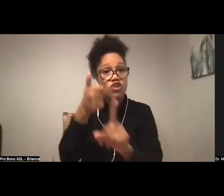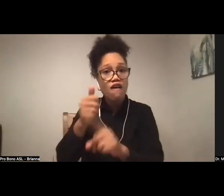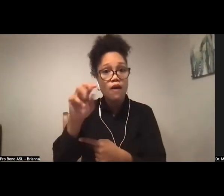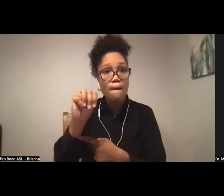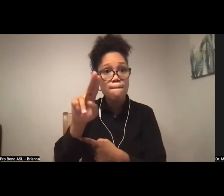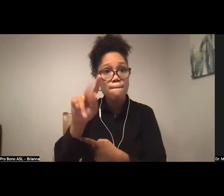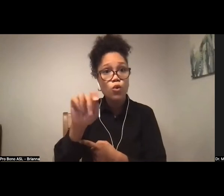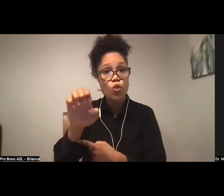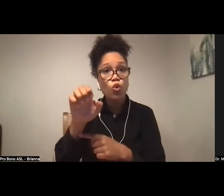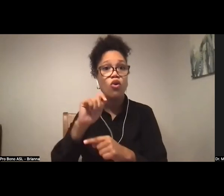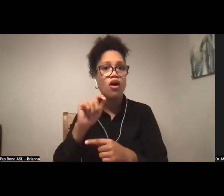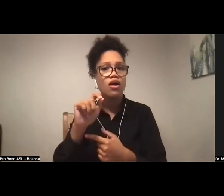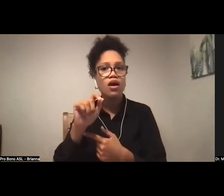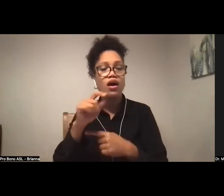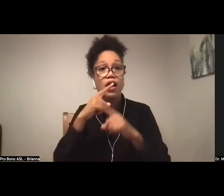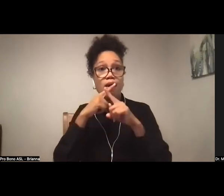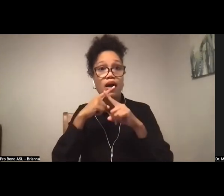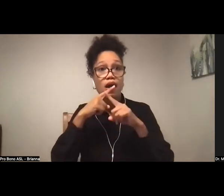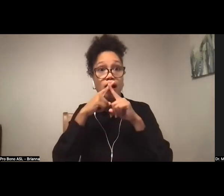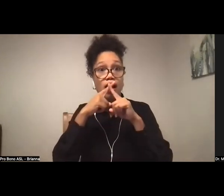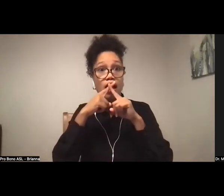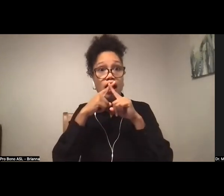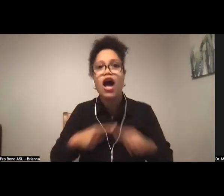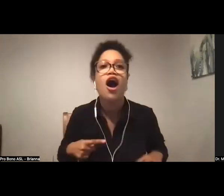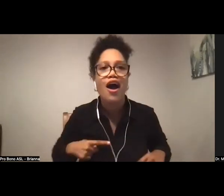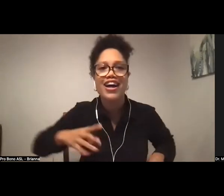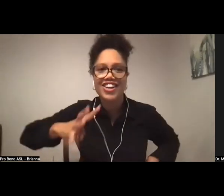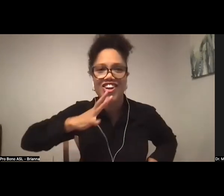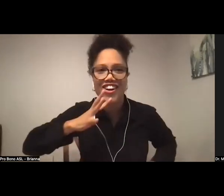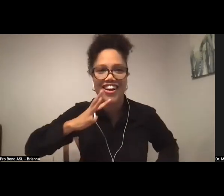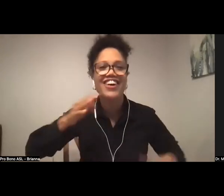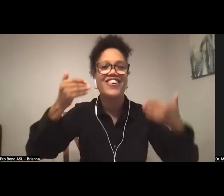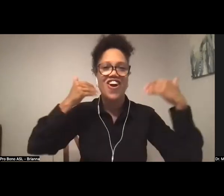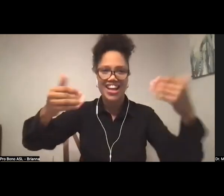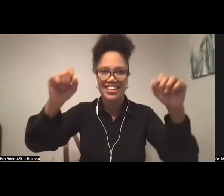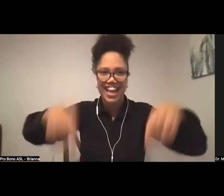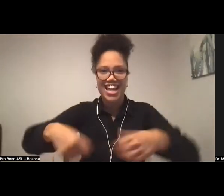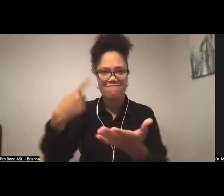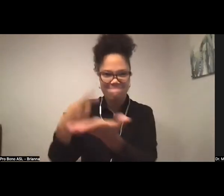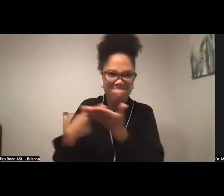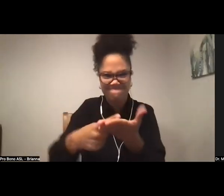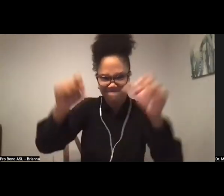yourself and answer that question to lead us into this part of the conversation.